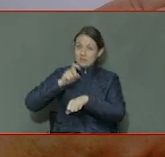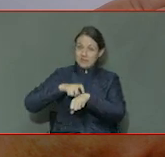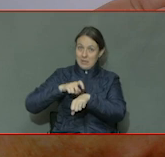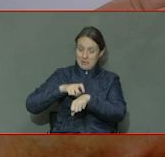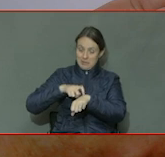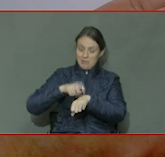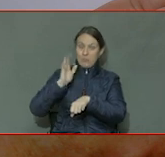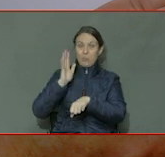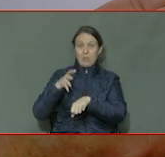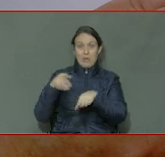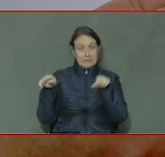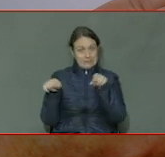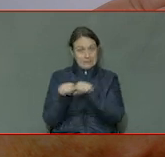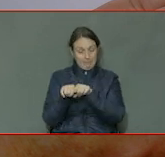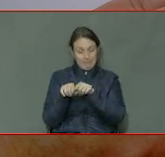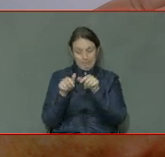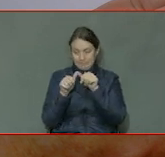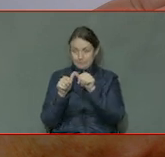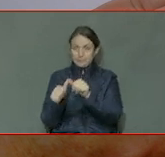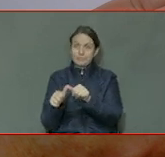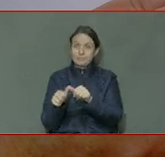must be the same.